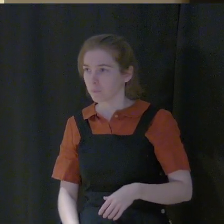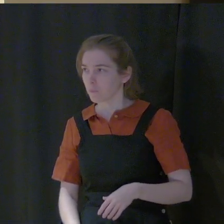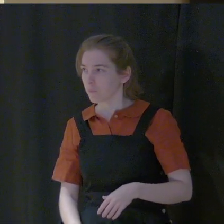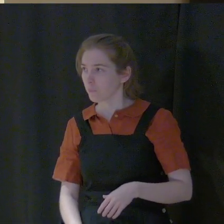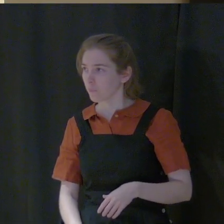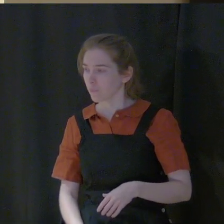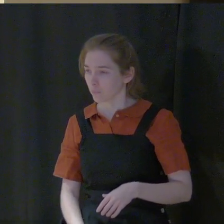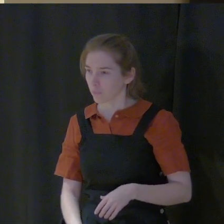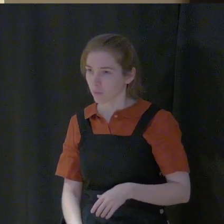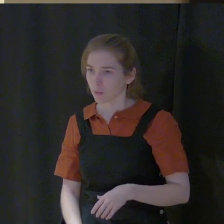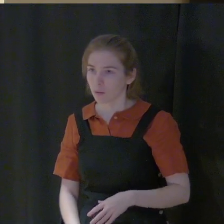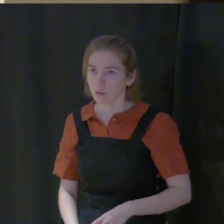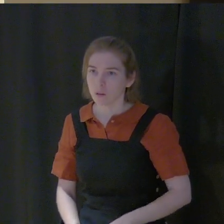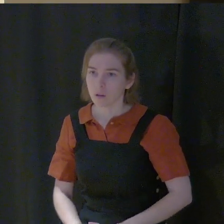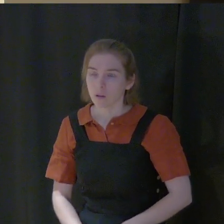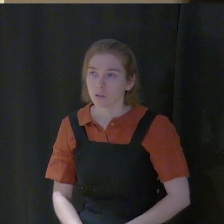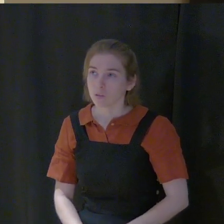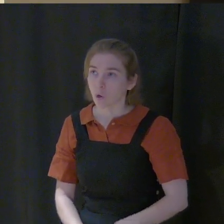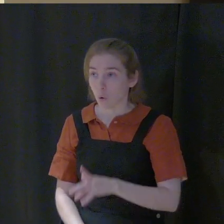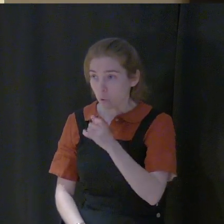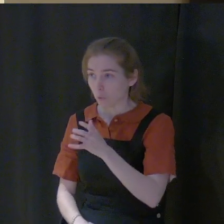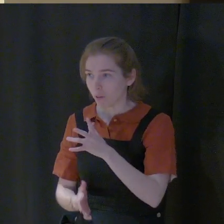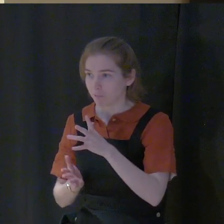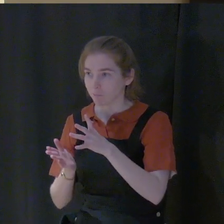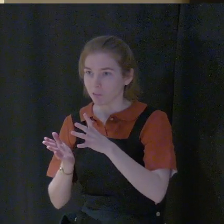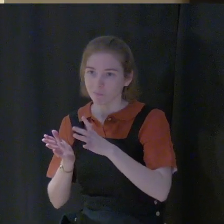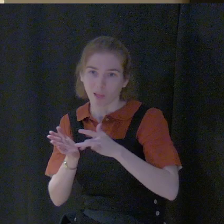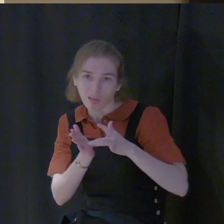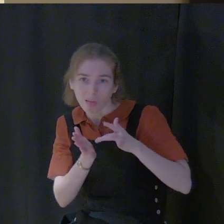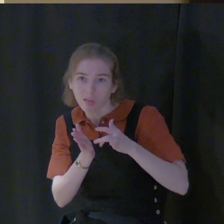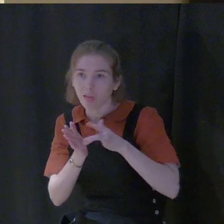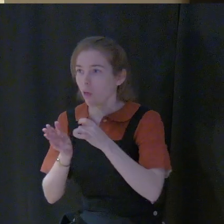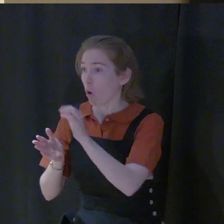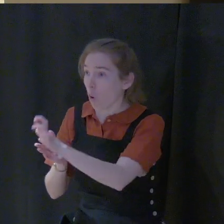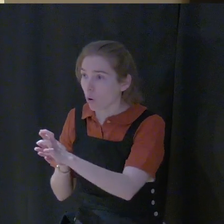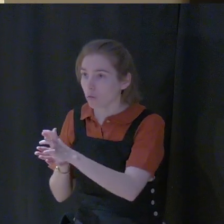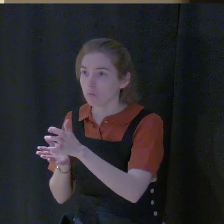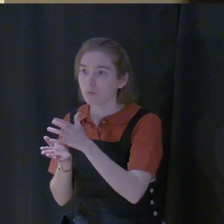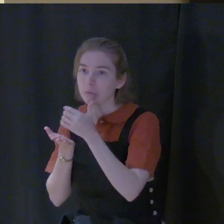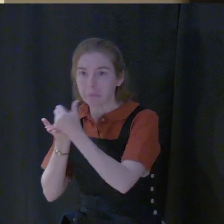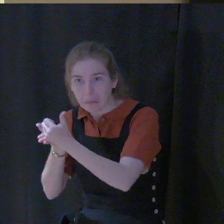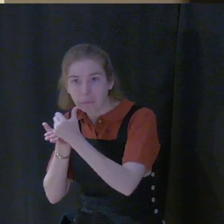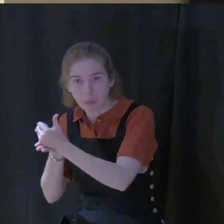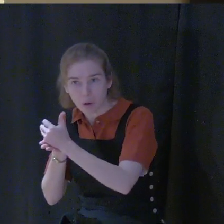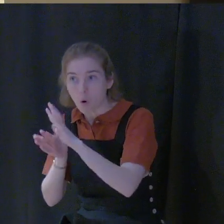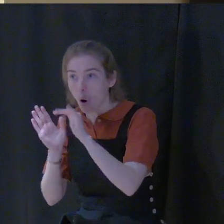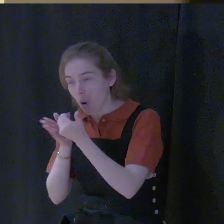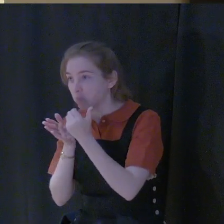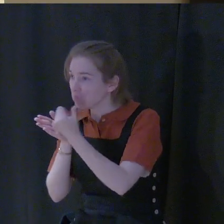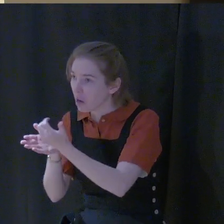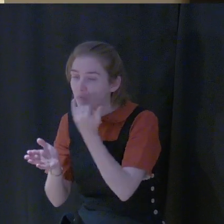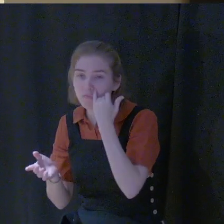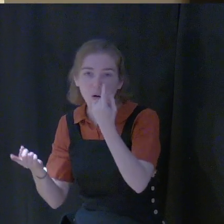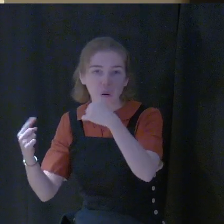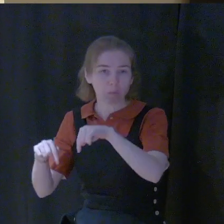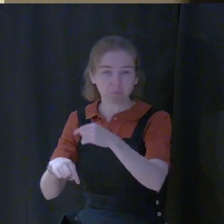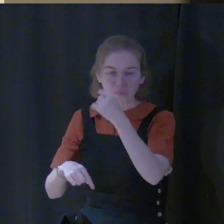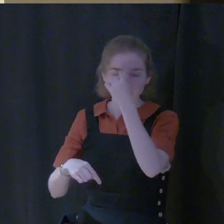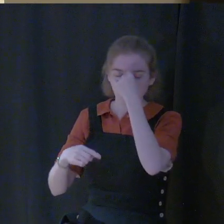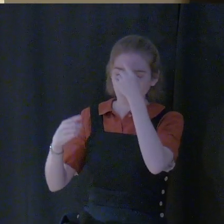So do we become consumers or contributors? We are all contributors if we come here with a